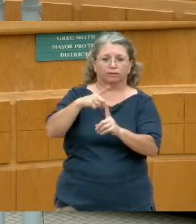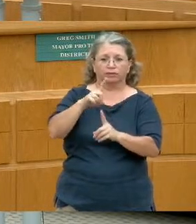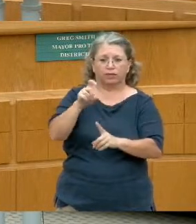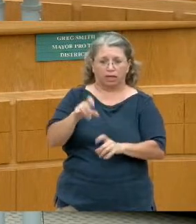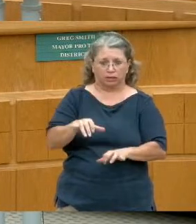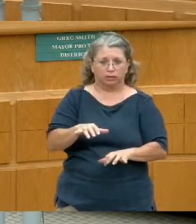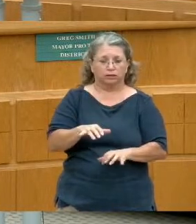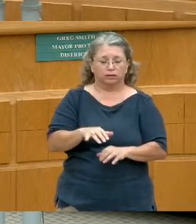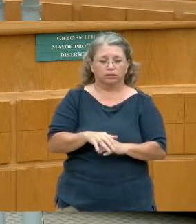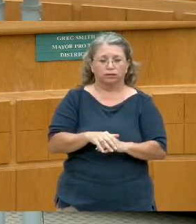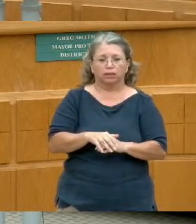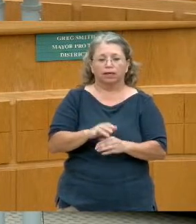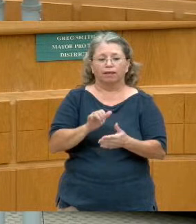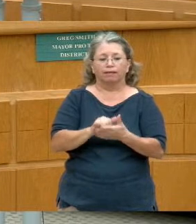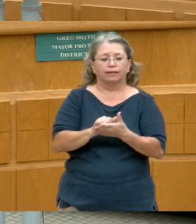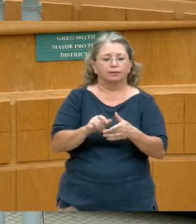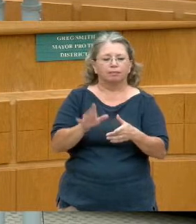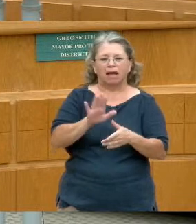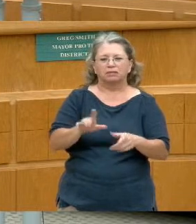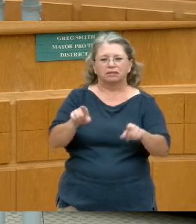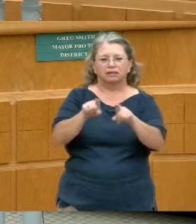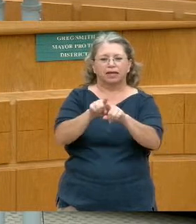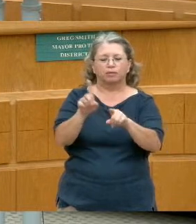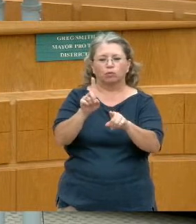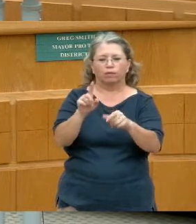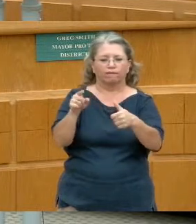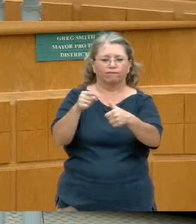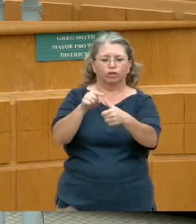right in the first week of Open Texas.